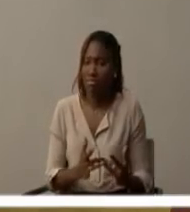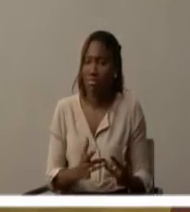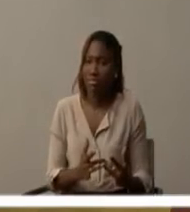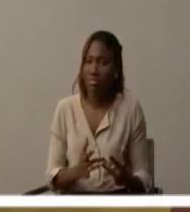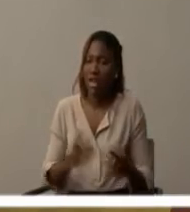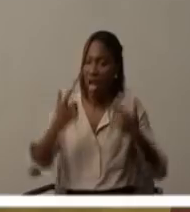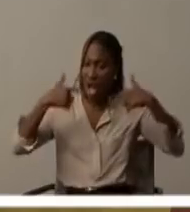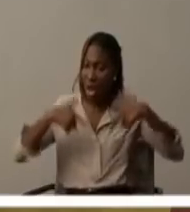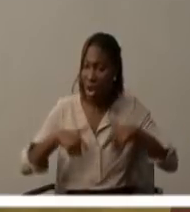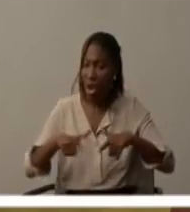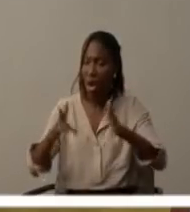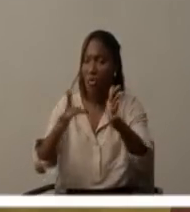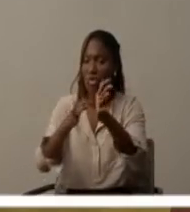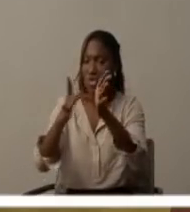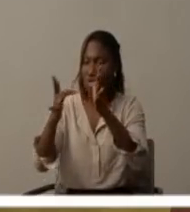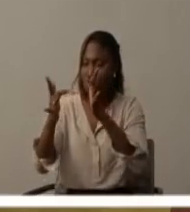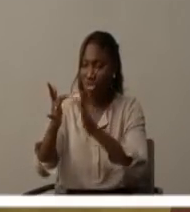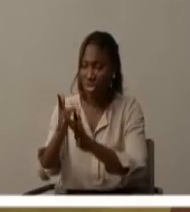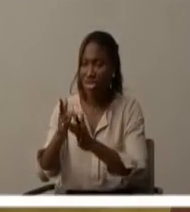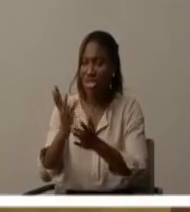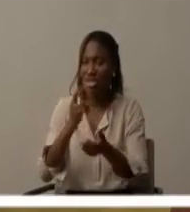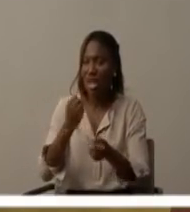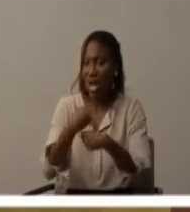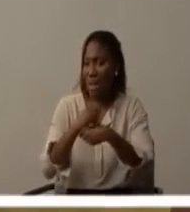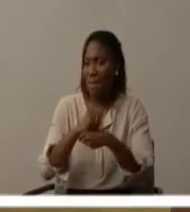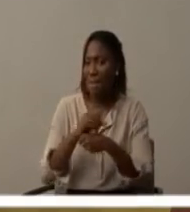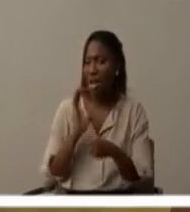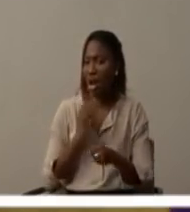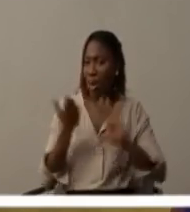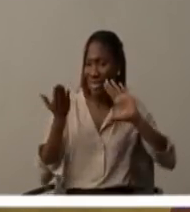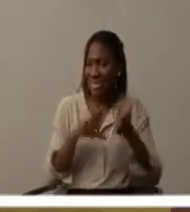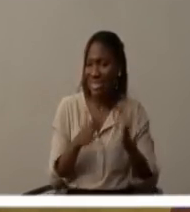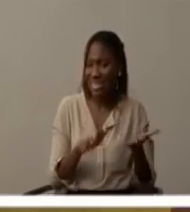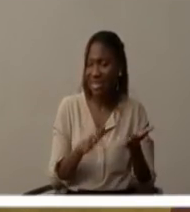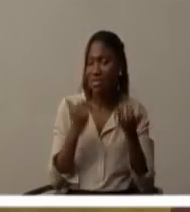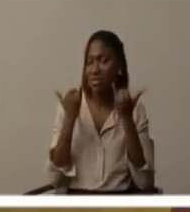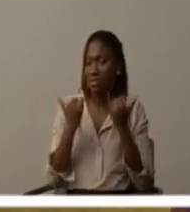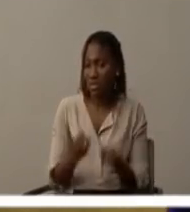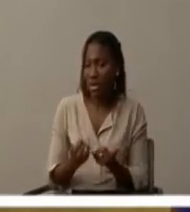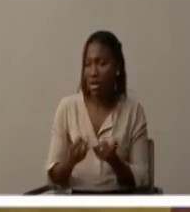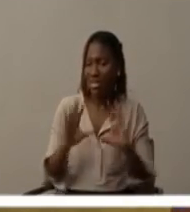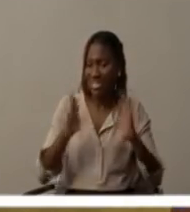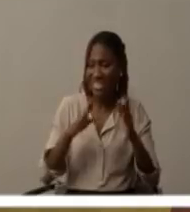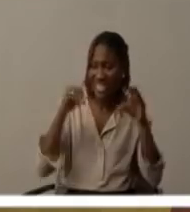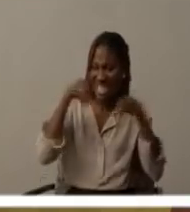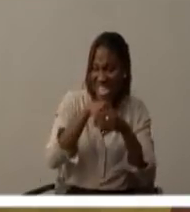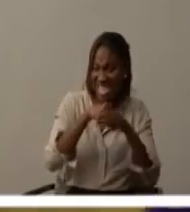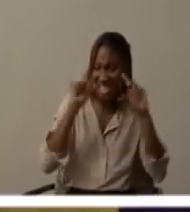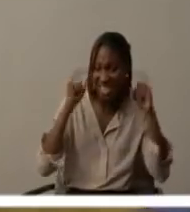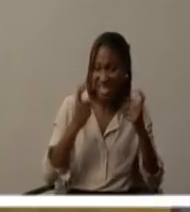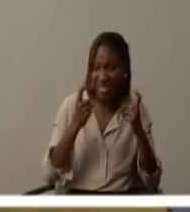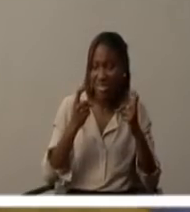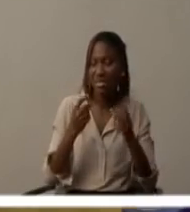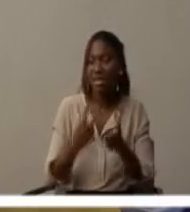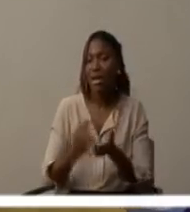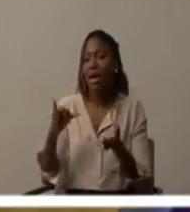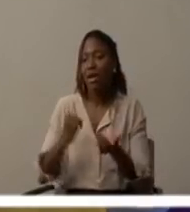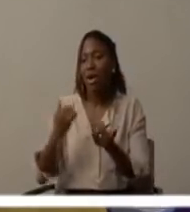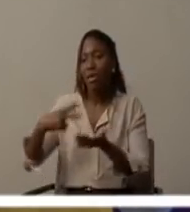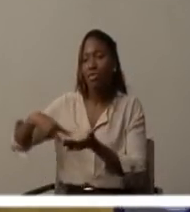allowing Jesus to call us forth from the tomb so that we can be unbinding each other. So that at the end of this